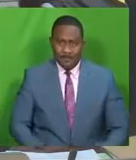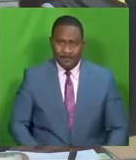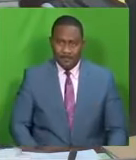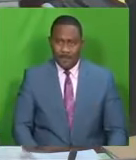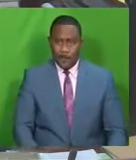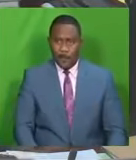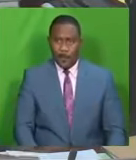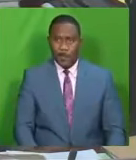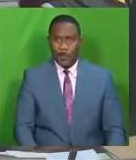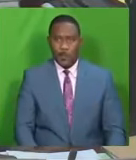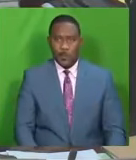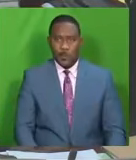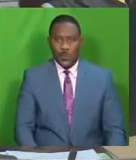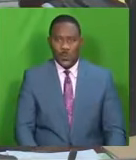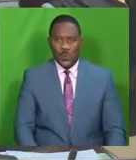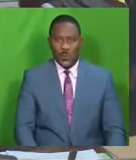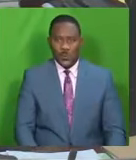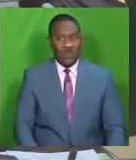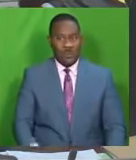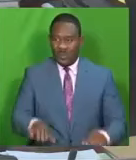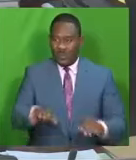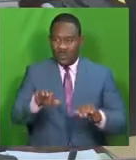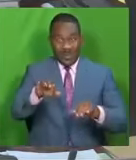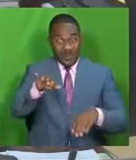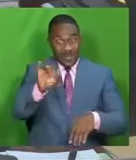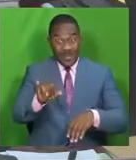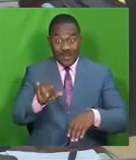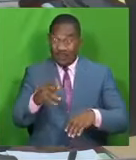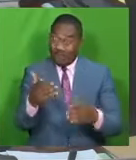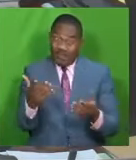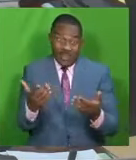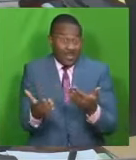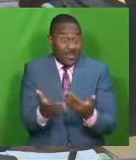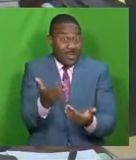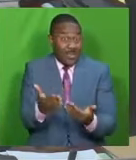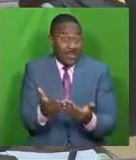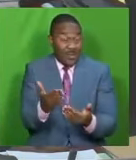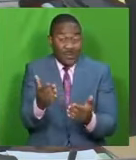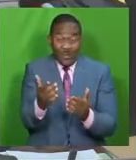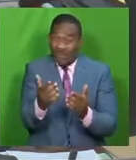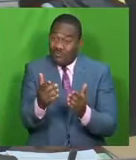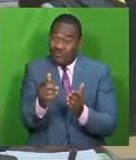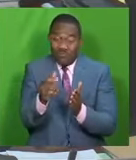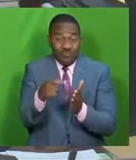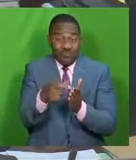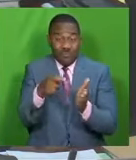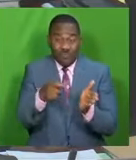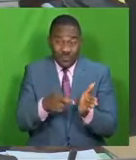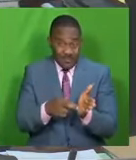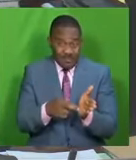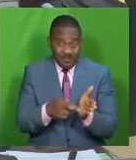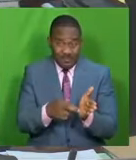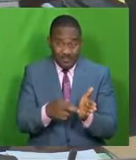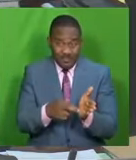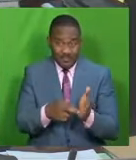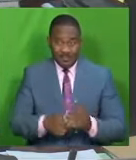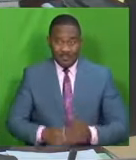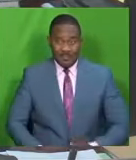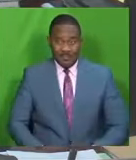Mr. Speaker, this is a fundamental rule of meetings. And Mr.